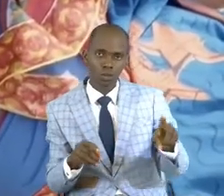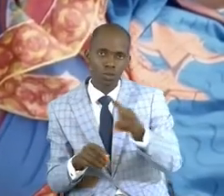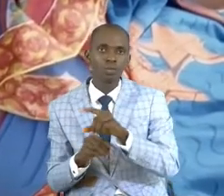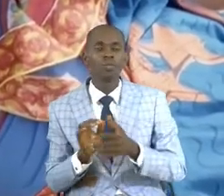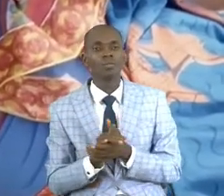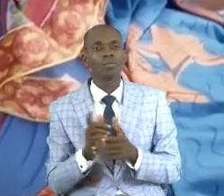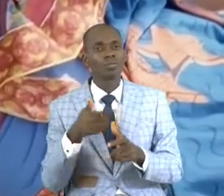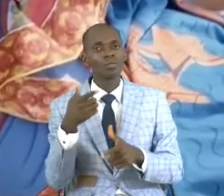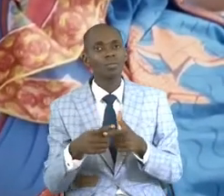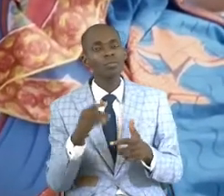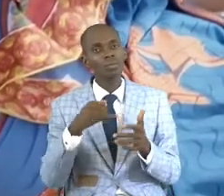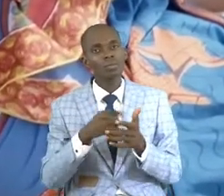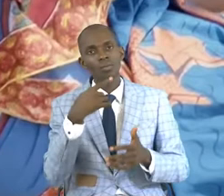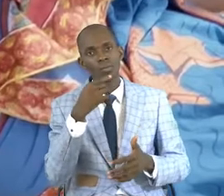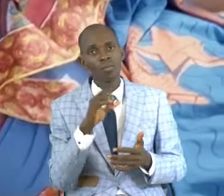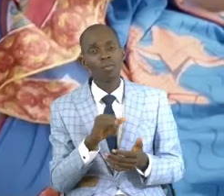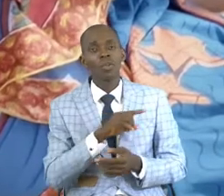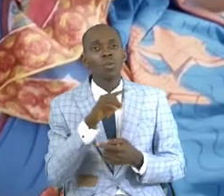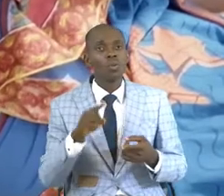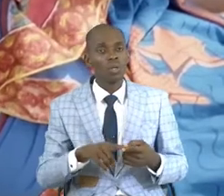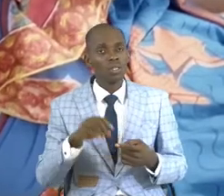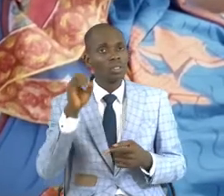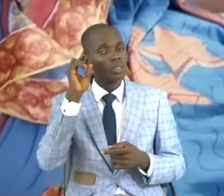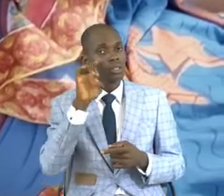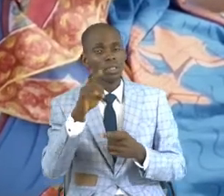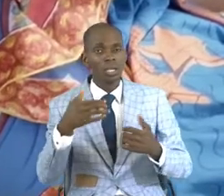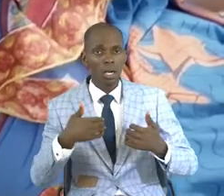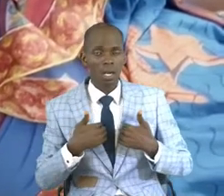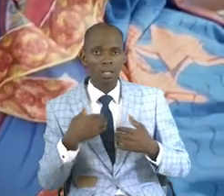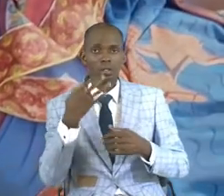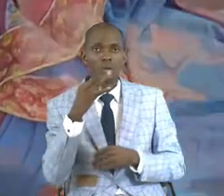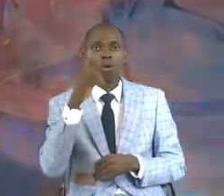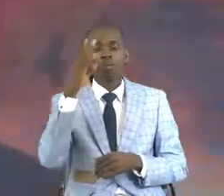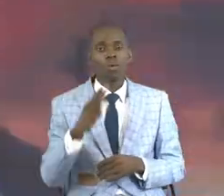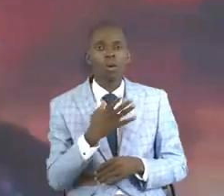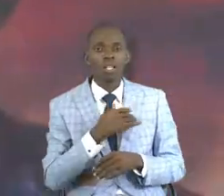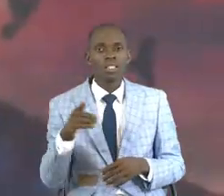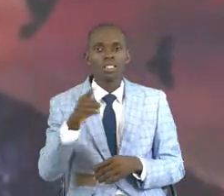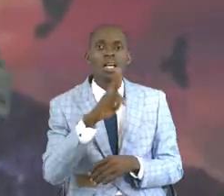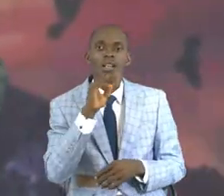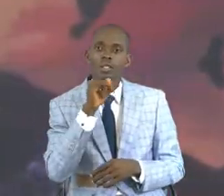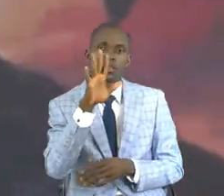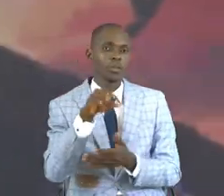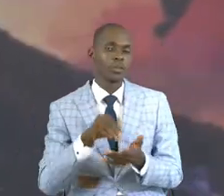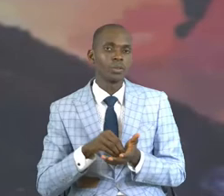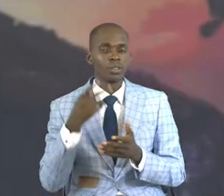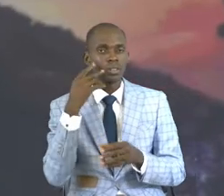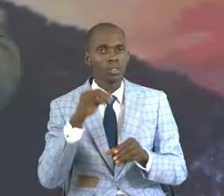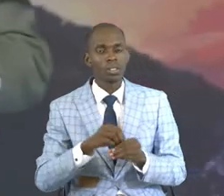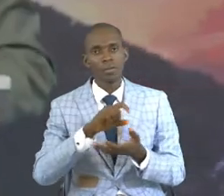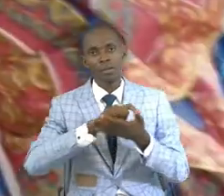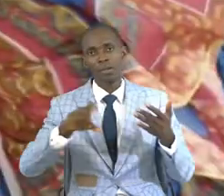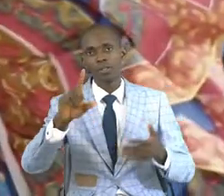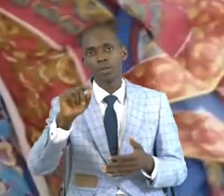says, which ye have of God. And ye are not your own. Look at verse 20. In